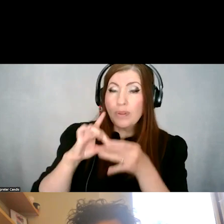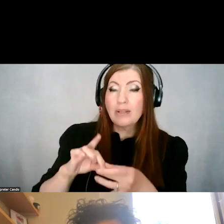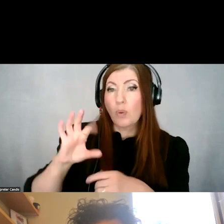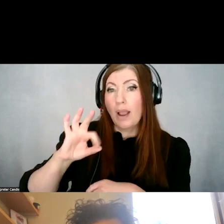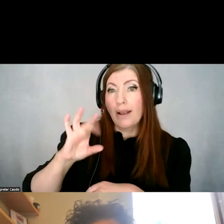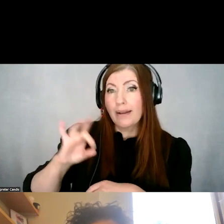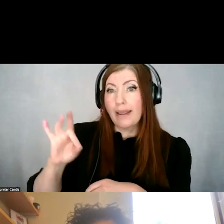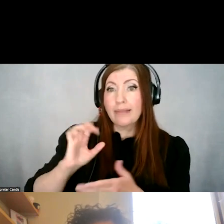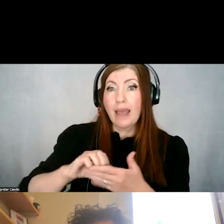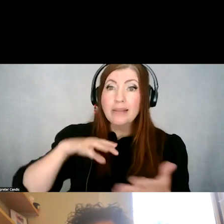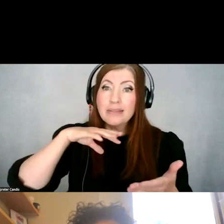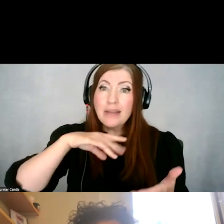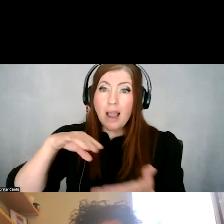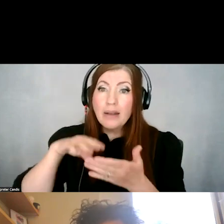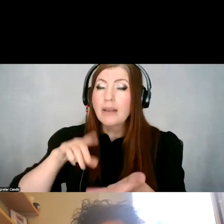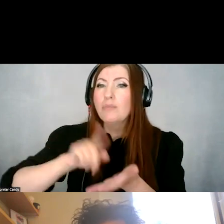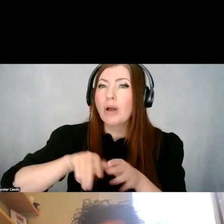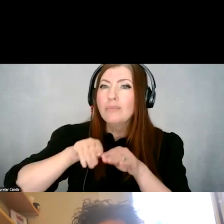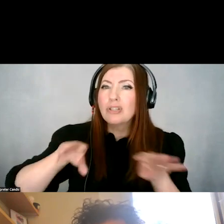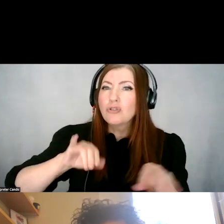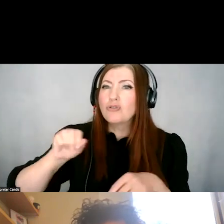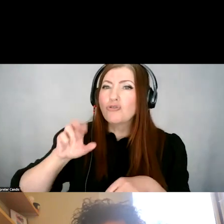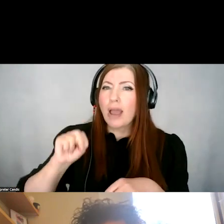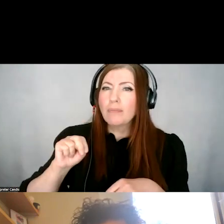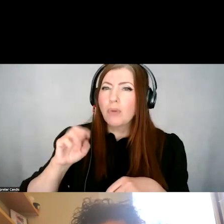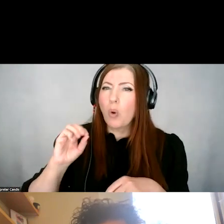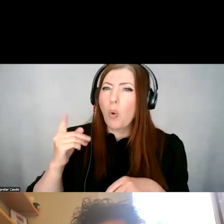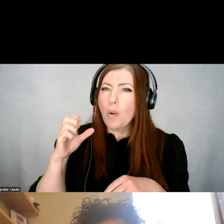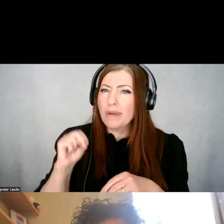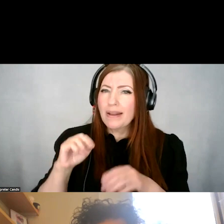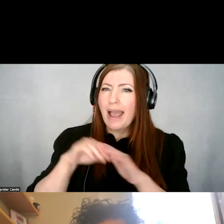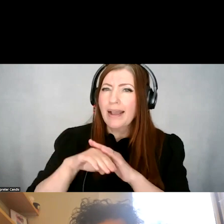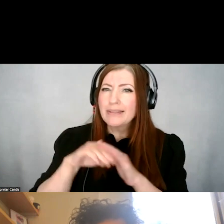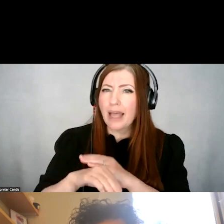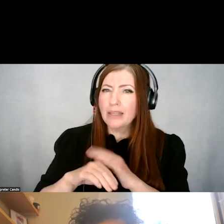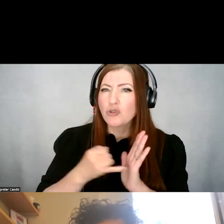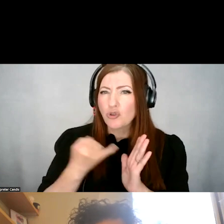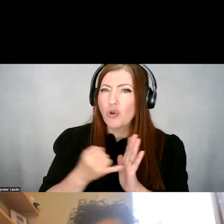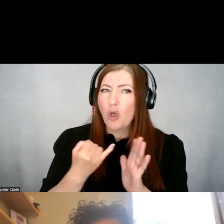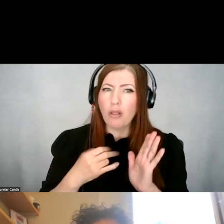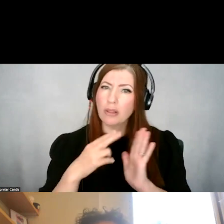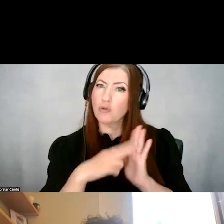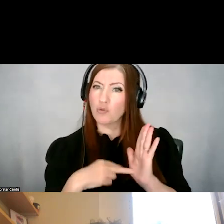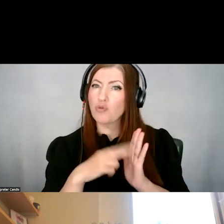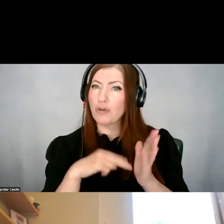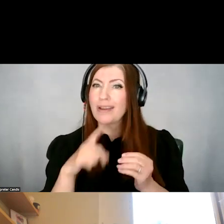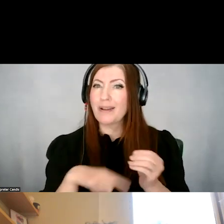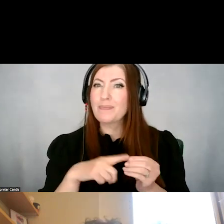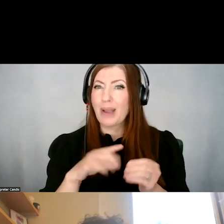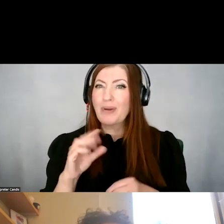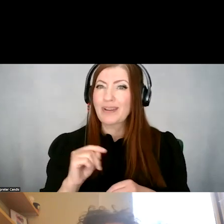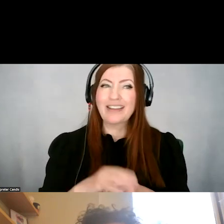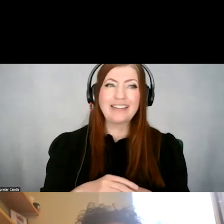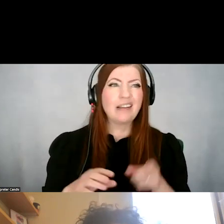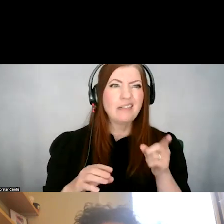study was recently published in JAMA Network Open, which is an open access journal. So you can read all about it. So there have been